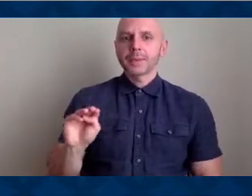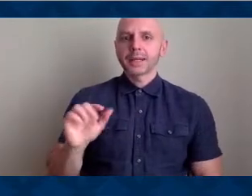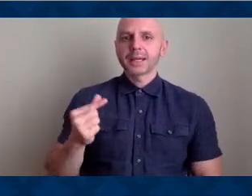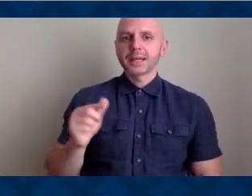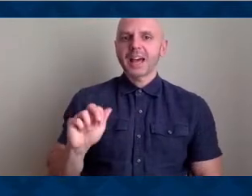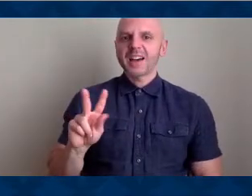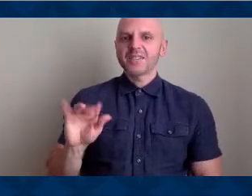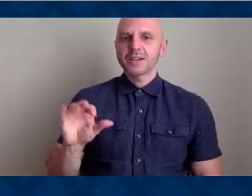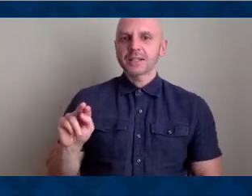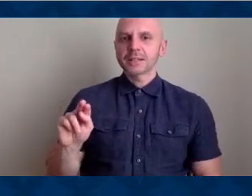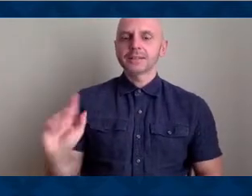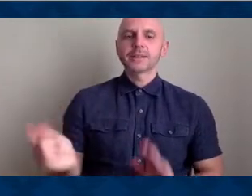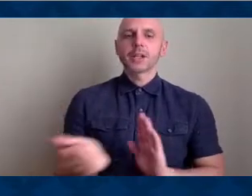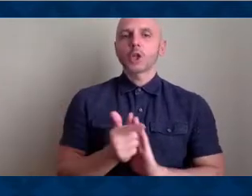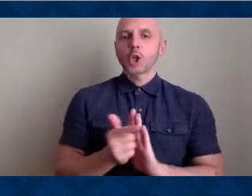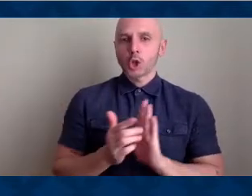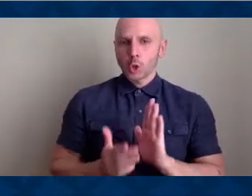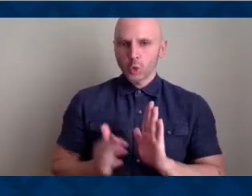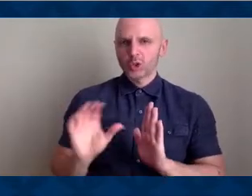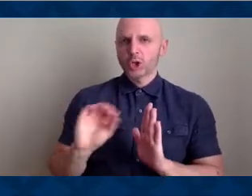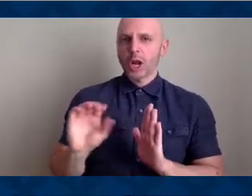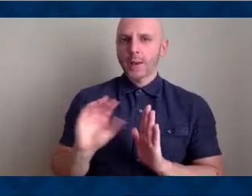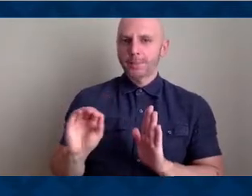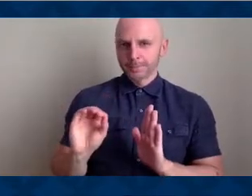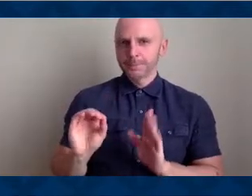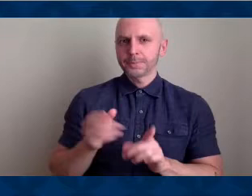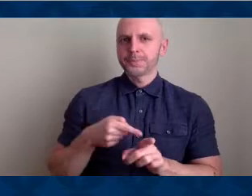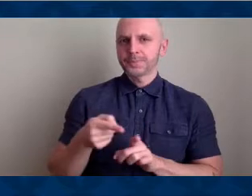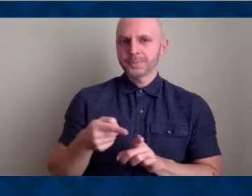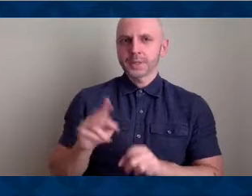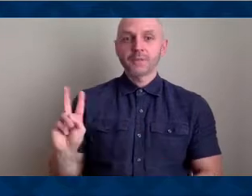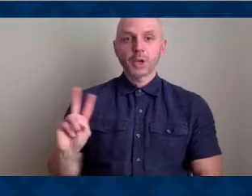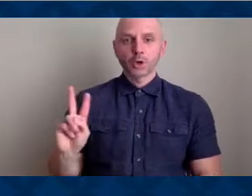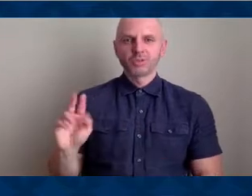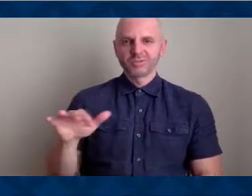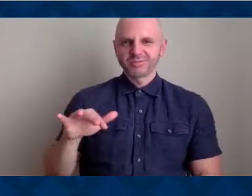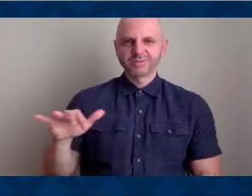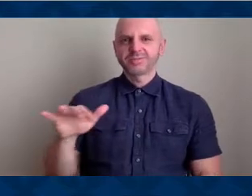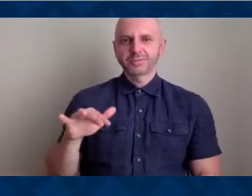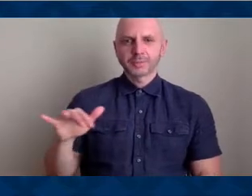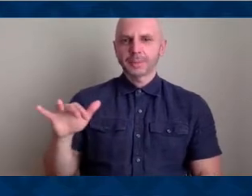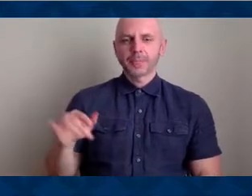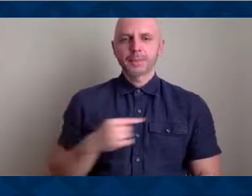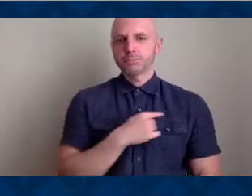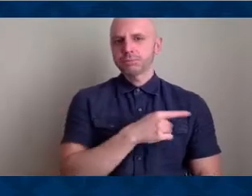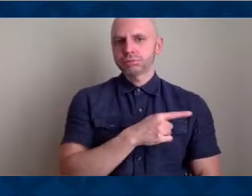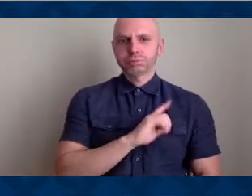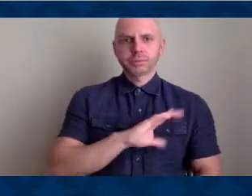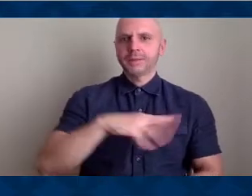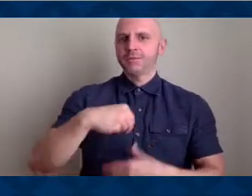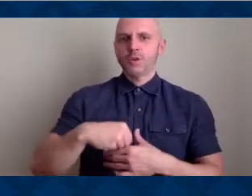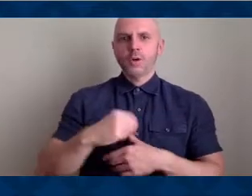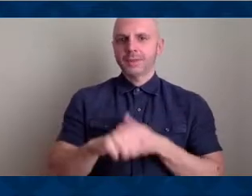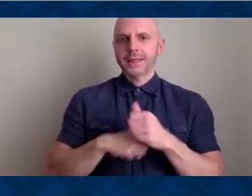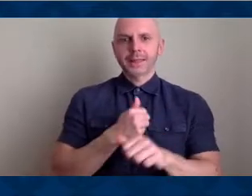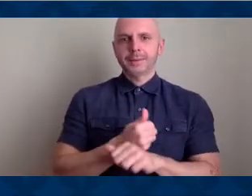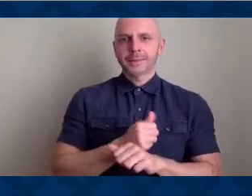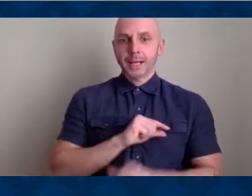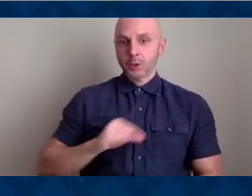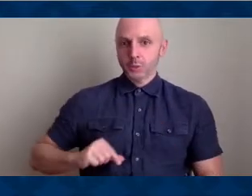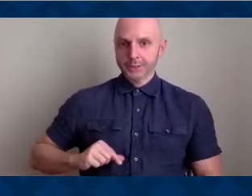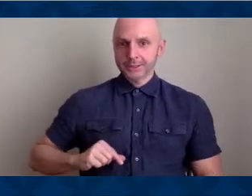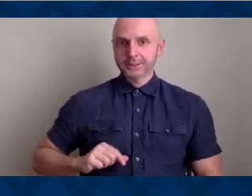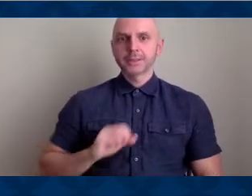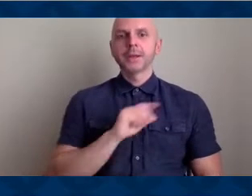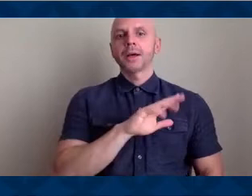and just a fantastic contributor to Queen's alumni organizations. Moving to the next slide,